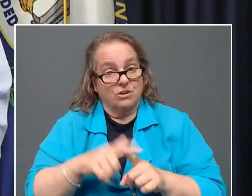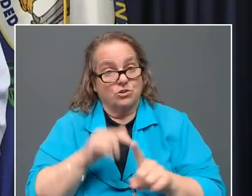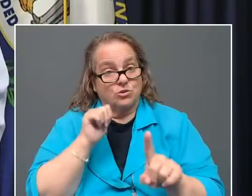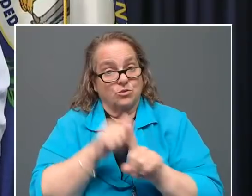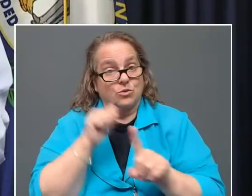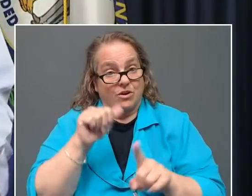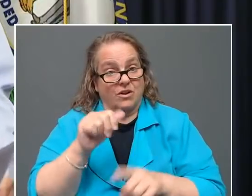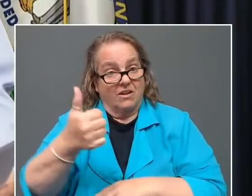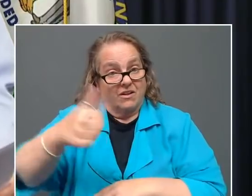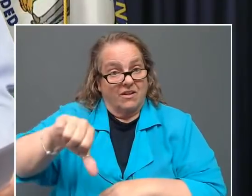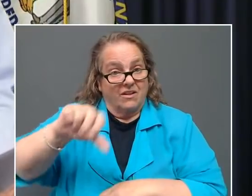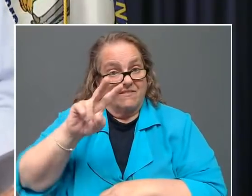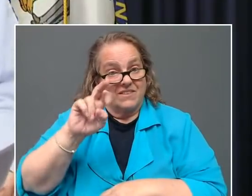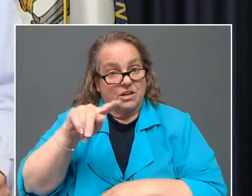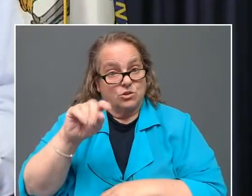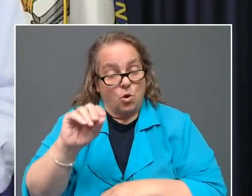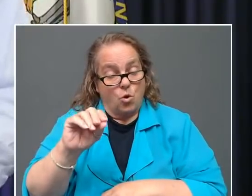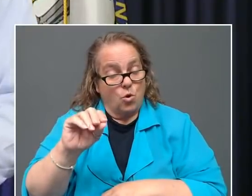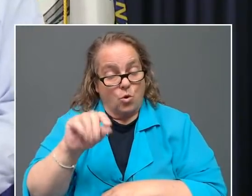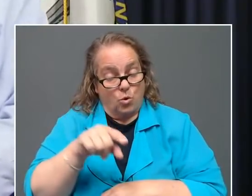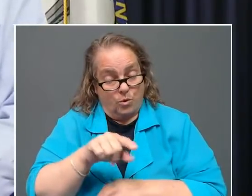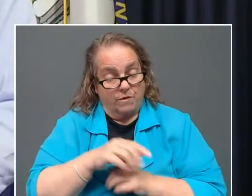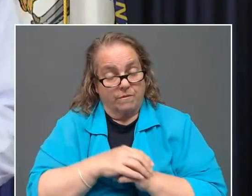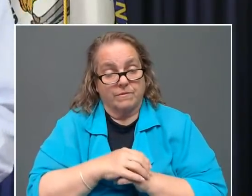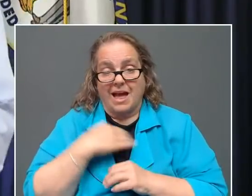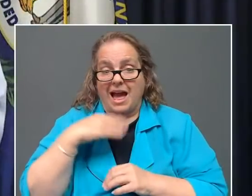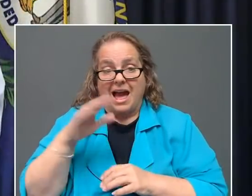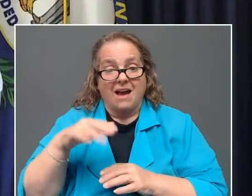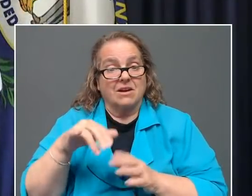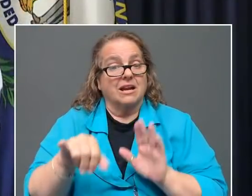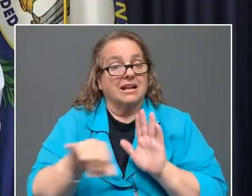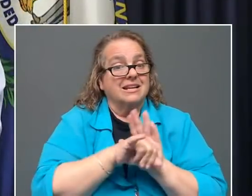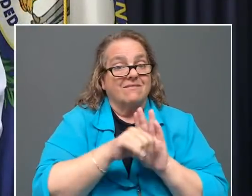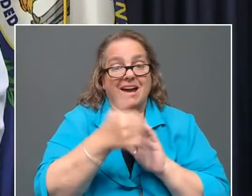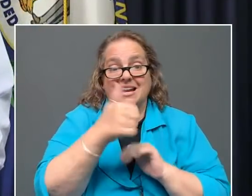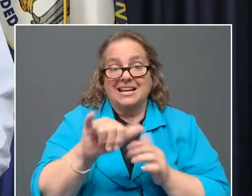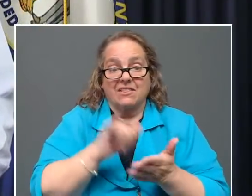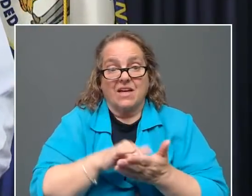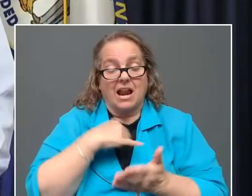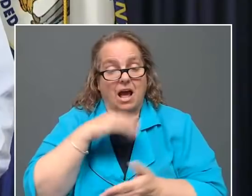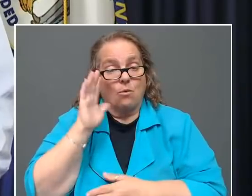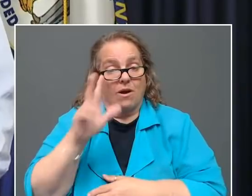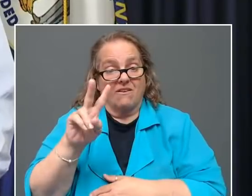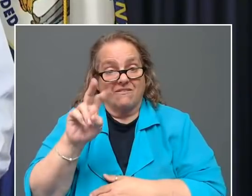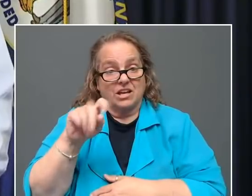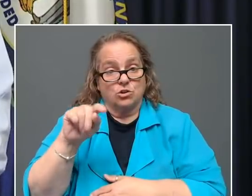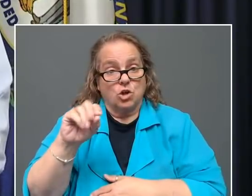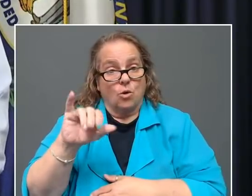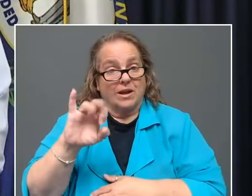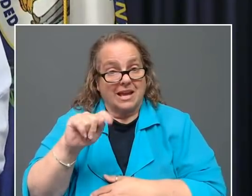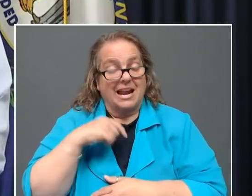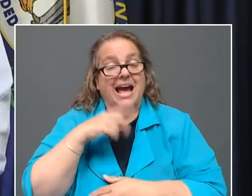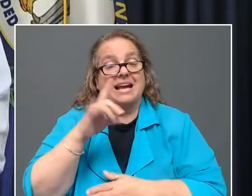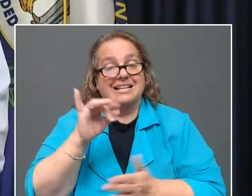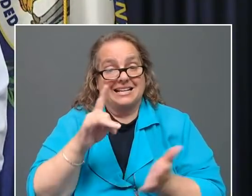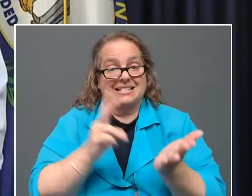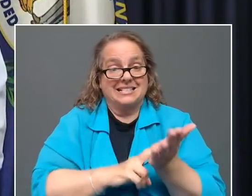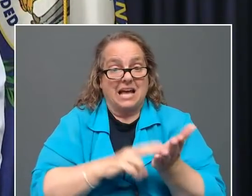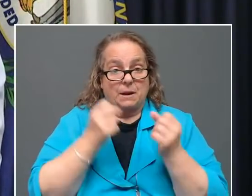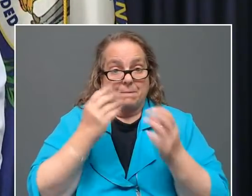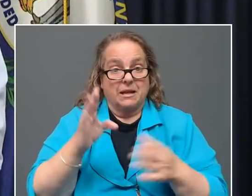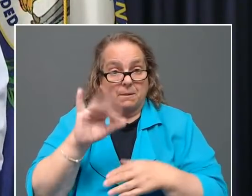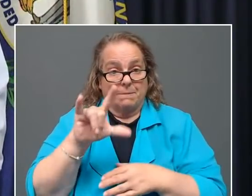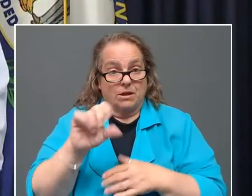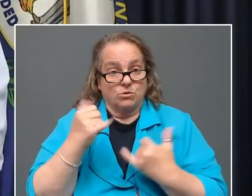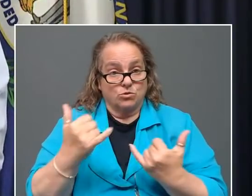Haven't identified ones that I might be vetoing yet, but I did sign a number of bills today. If you have a pen, I'll